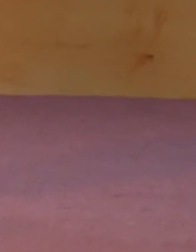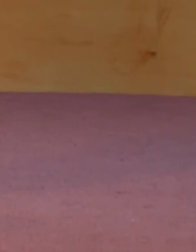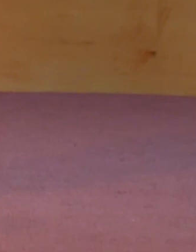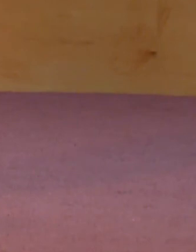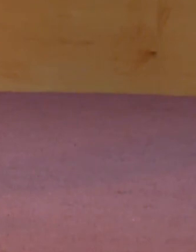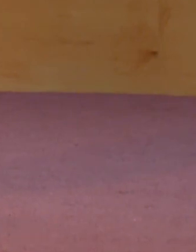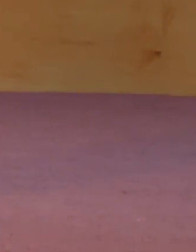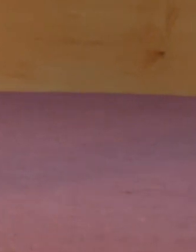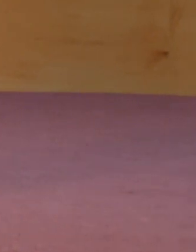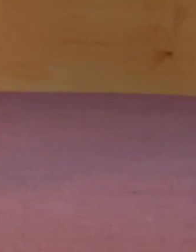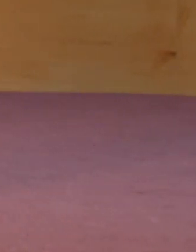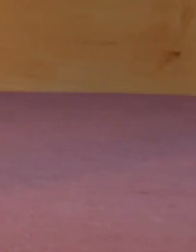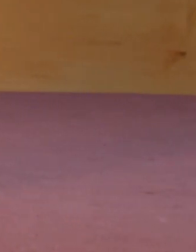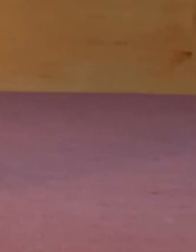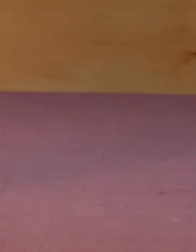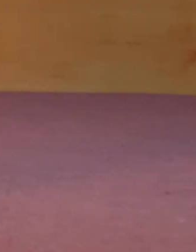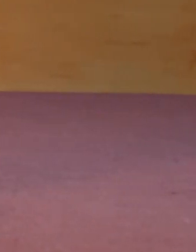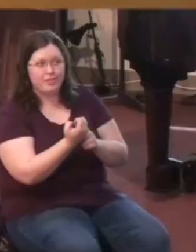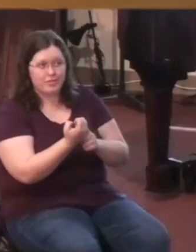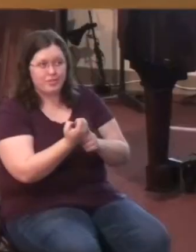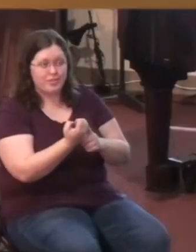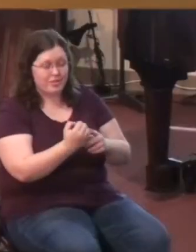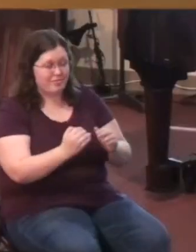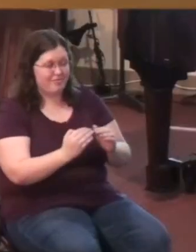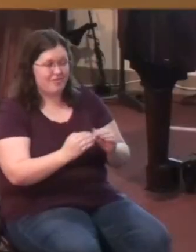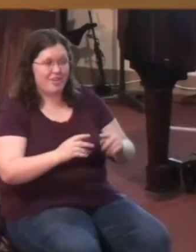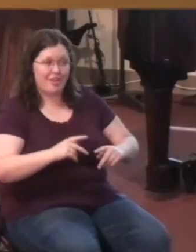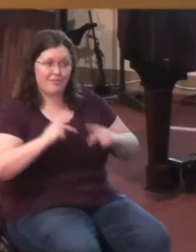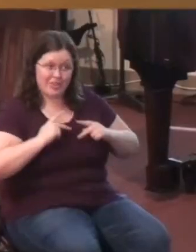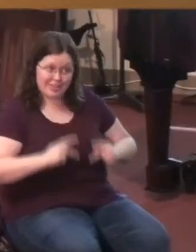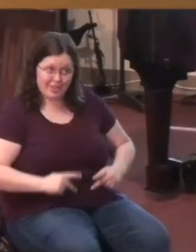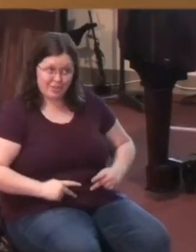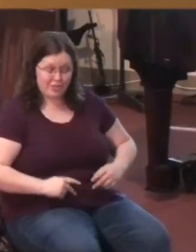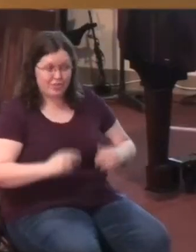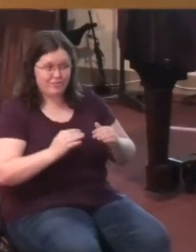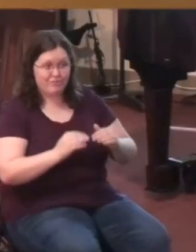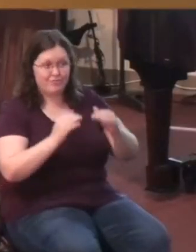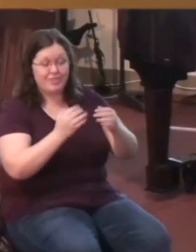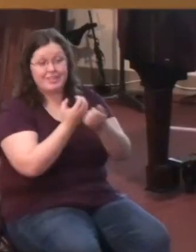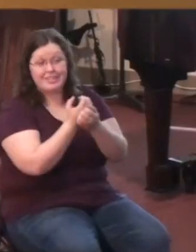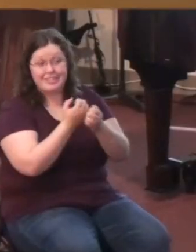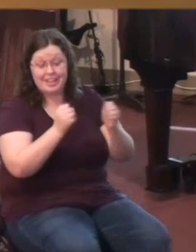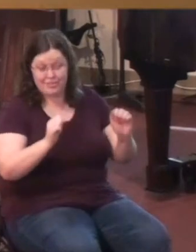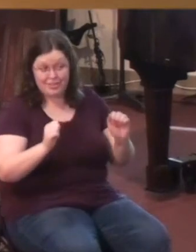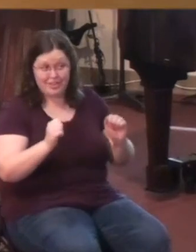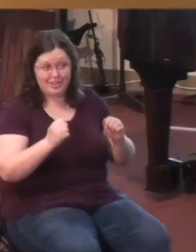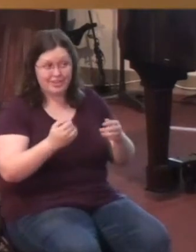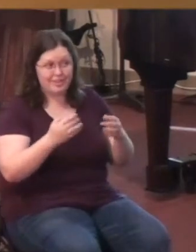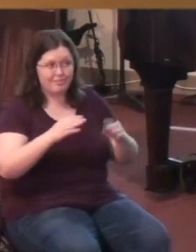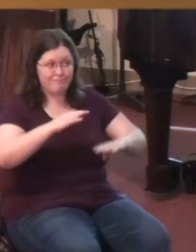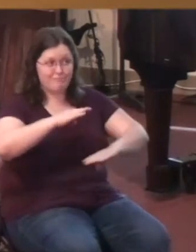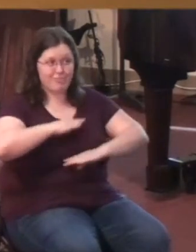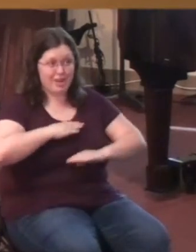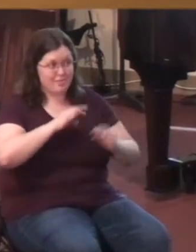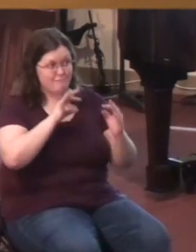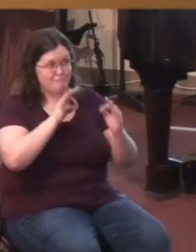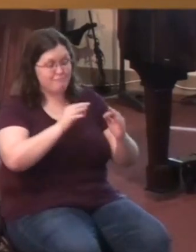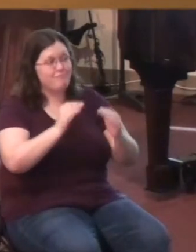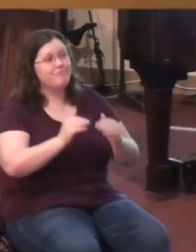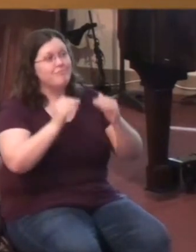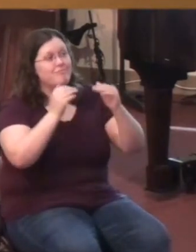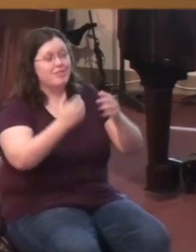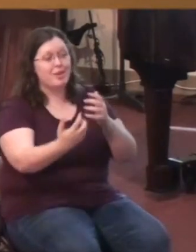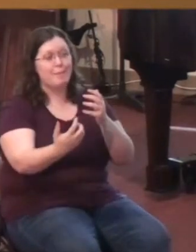environment. And once we have our physiological and our safety needs met, then we can move up to the feeling of being